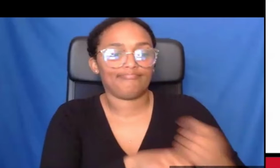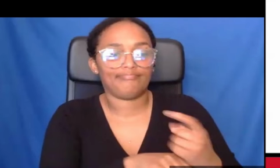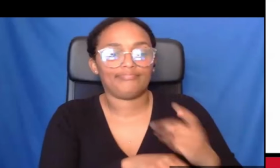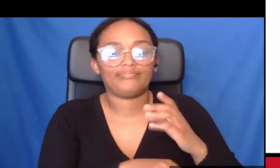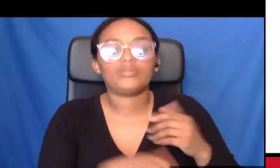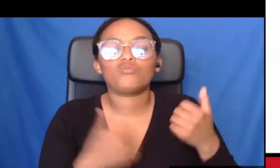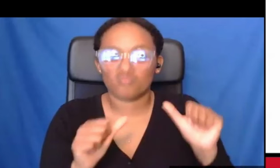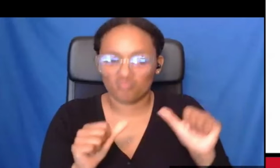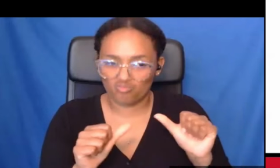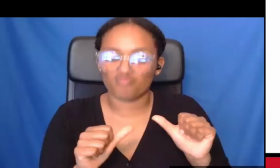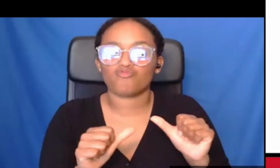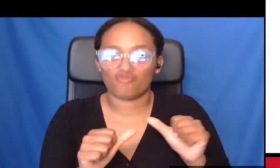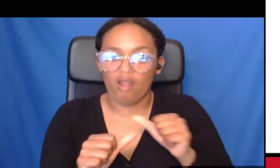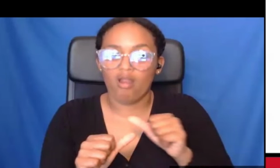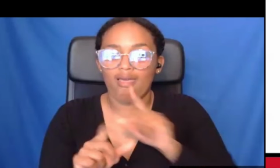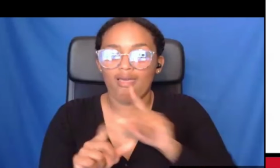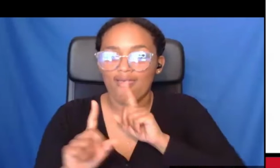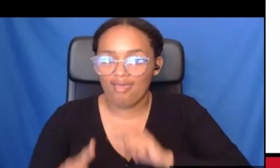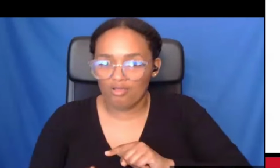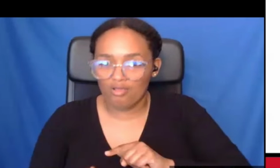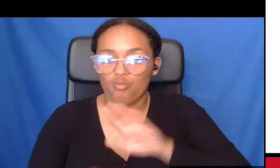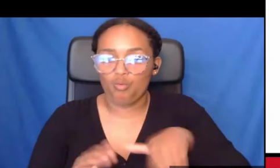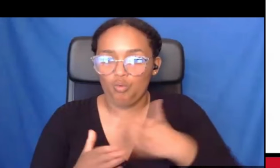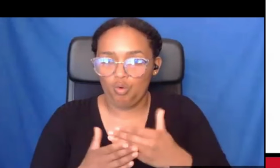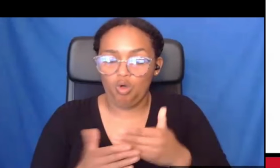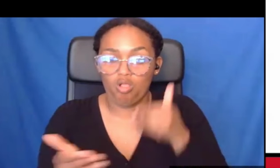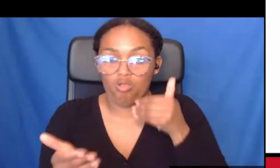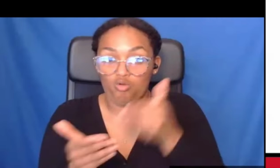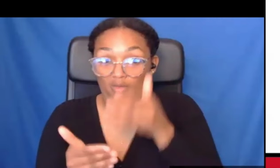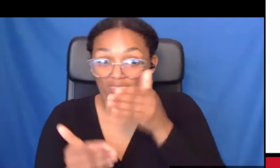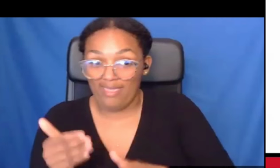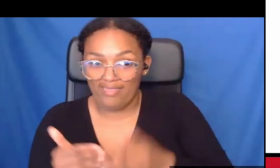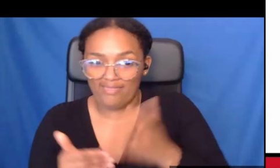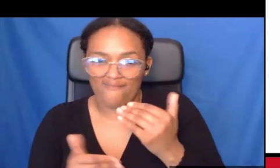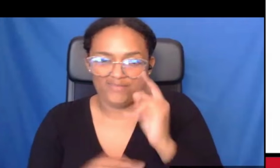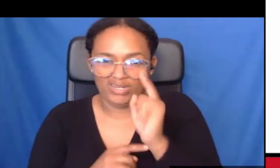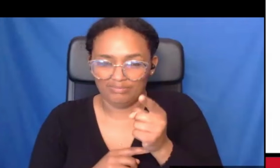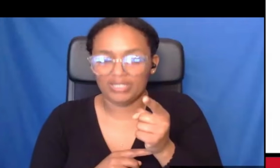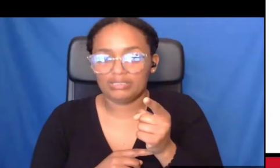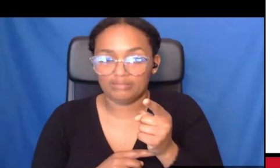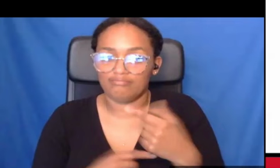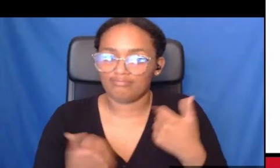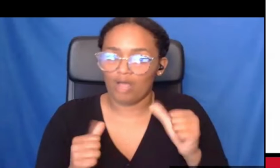if I have to talk pretty fast toward the end. Next slide.